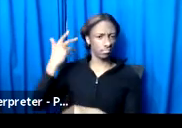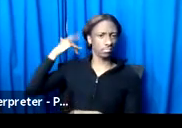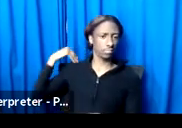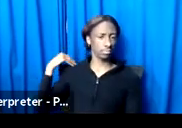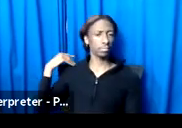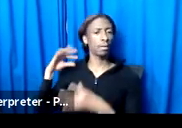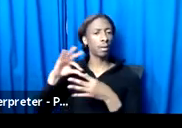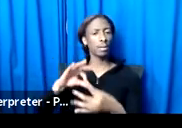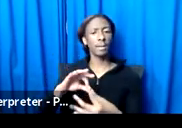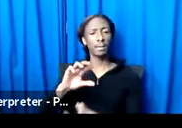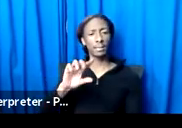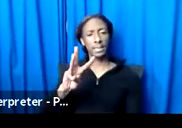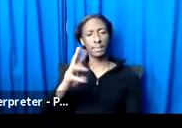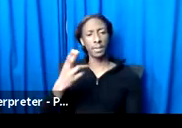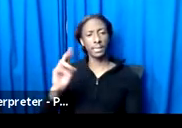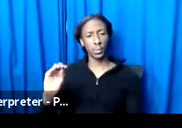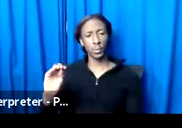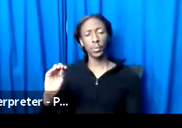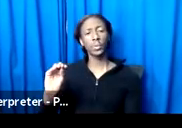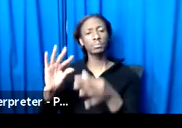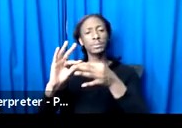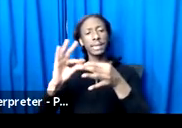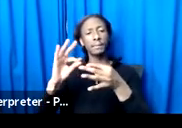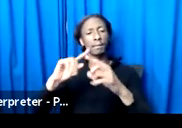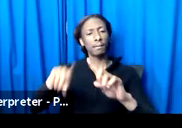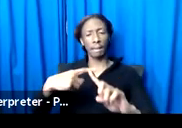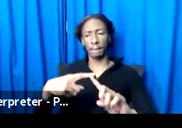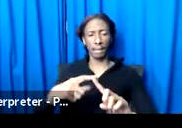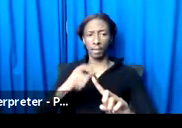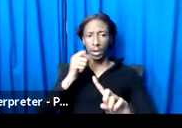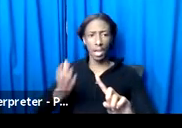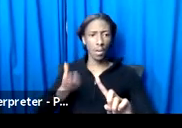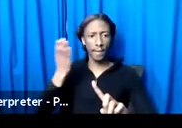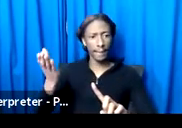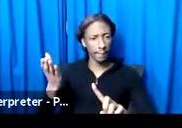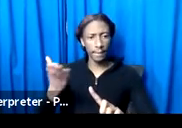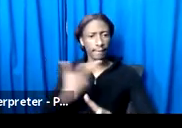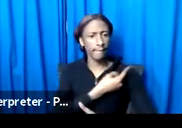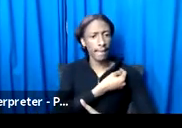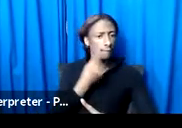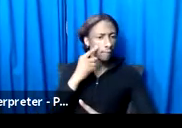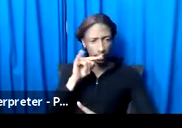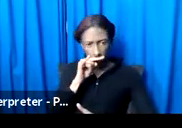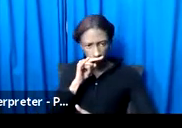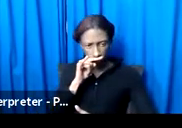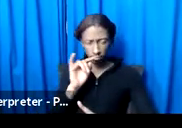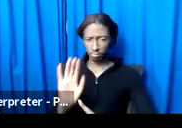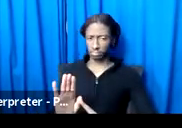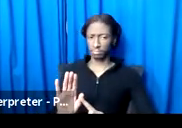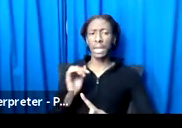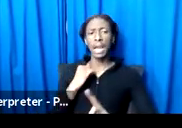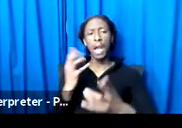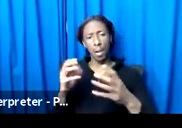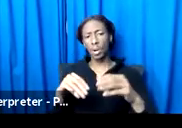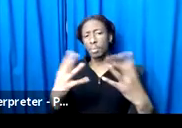the WHO's statement on not recommending vaccines for children. And I think I want to provide a